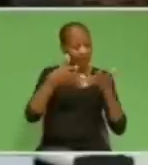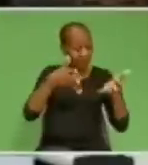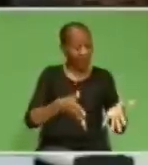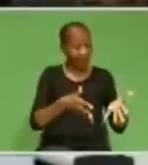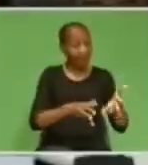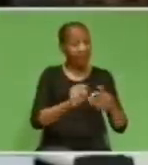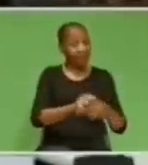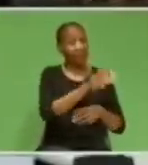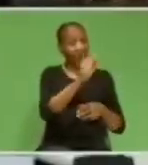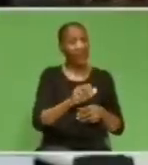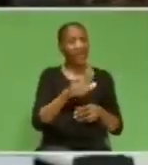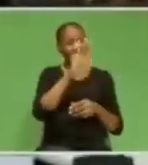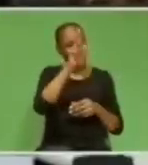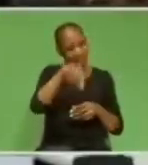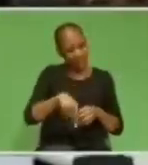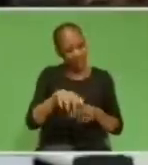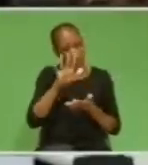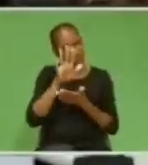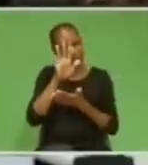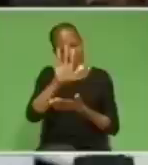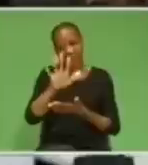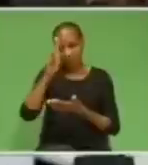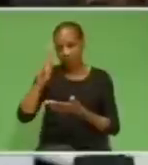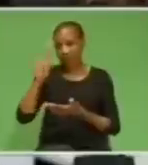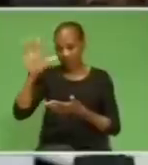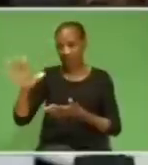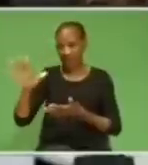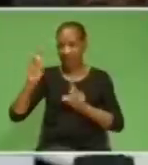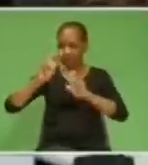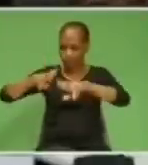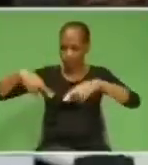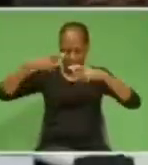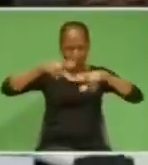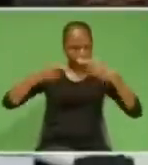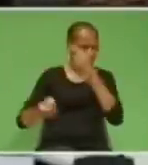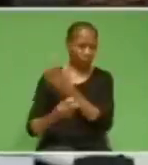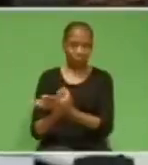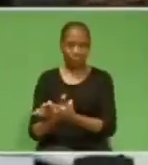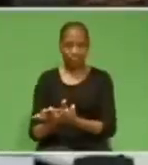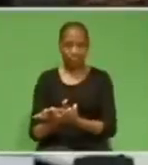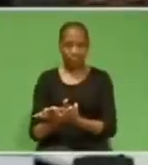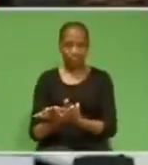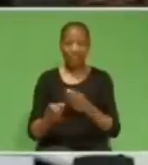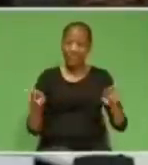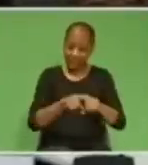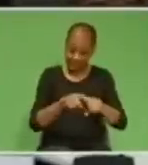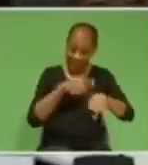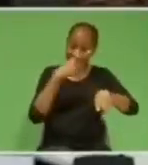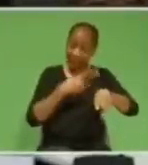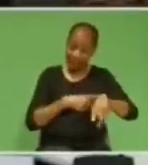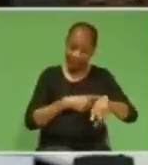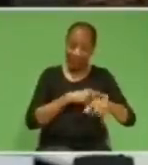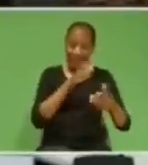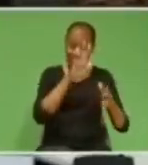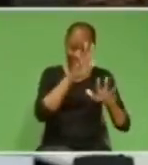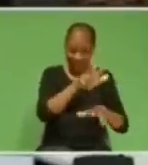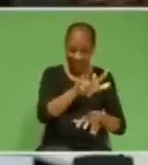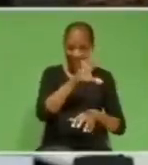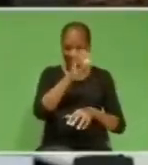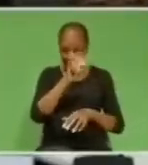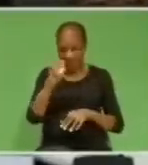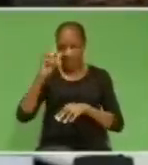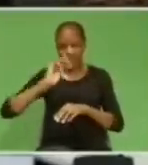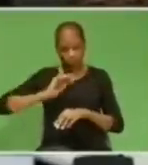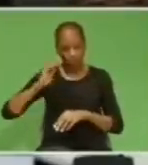there were 9,516 cases of reported rapes. In the same period, of 800